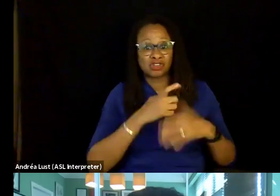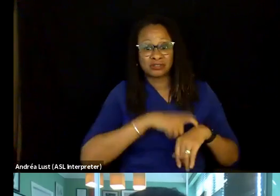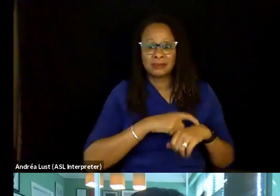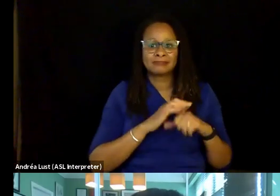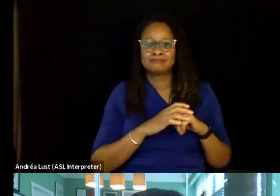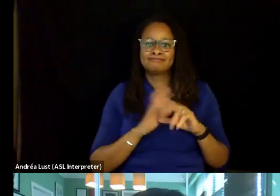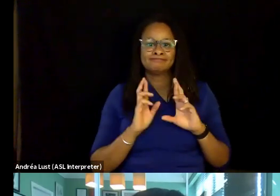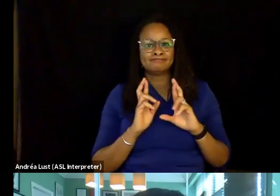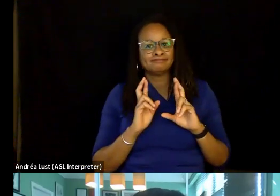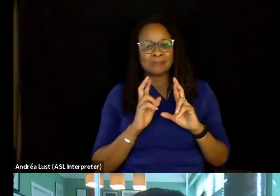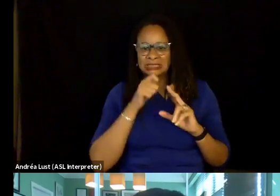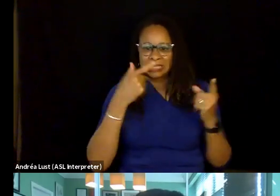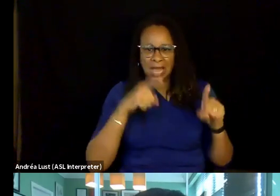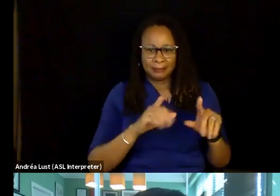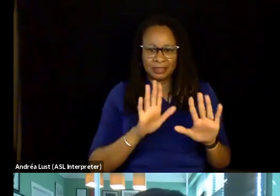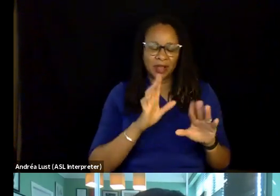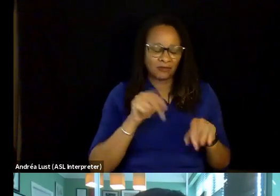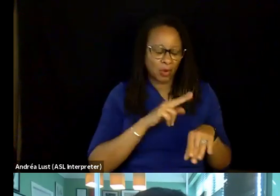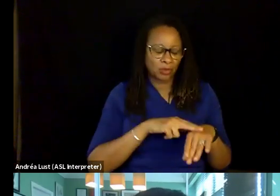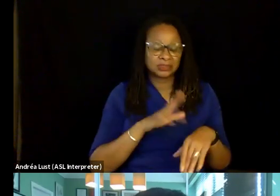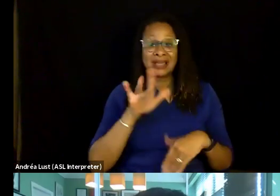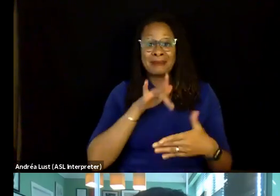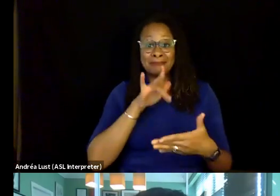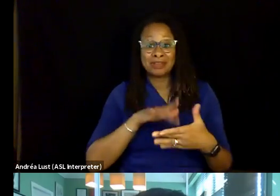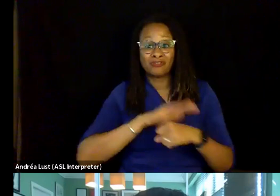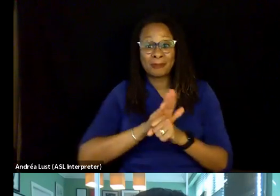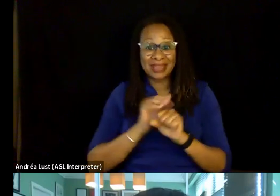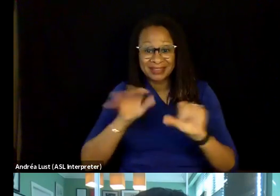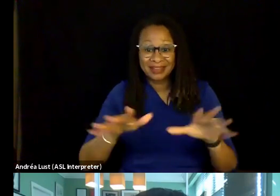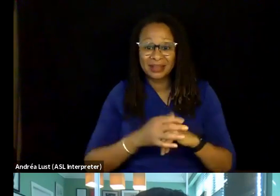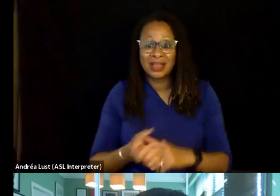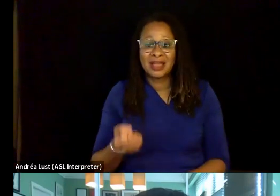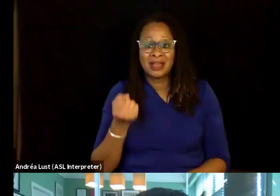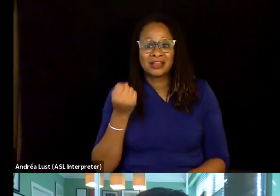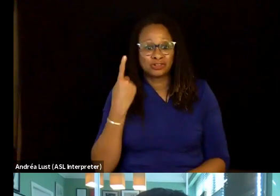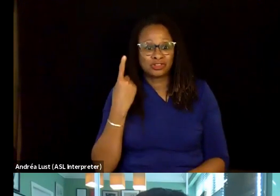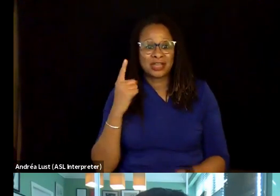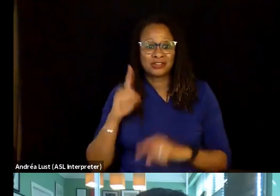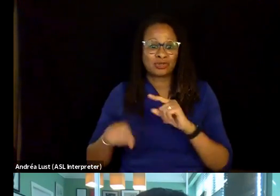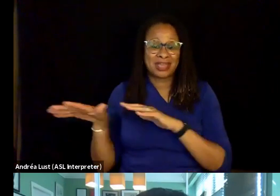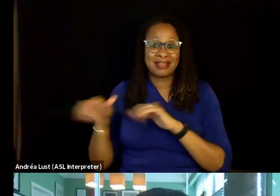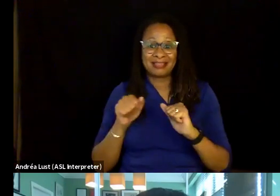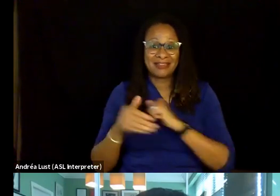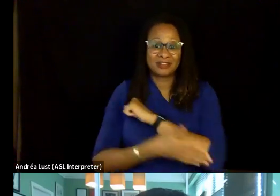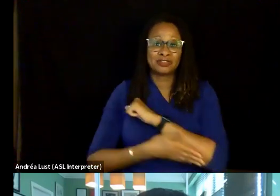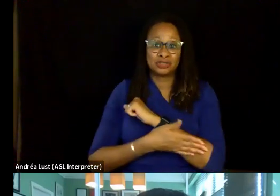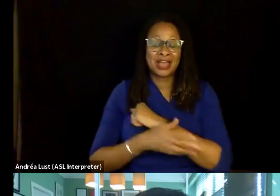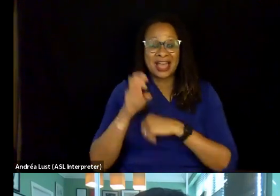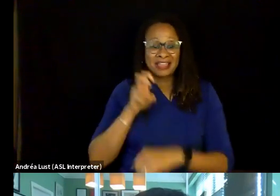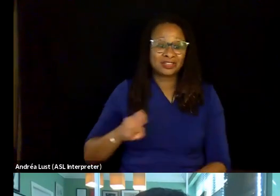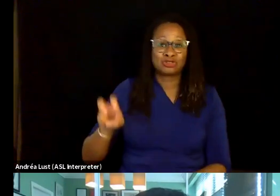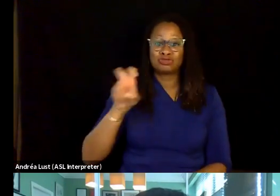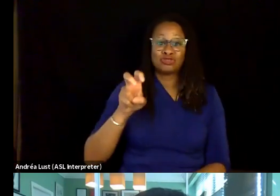it, of course, it doesn't happen. We are in the middle of a pandemic. I understand you can't leave the country. There's a sort of a travel ban for you right